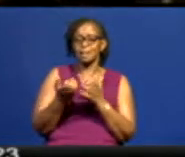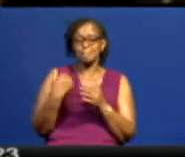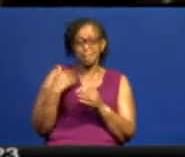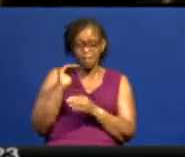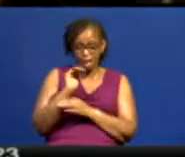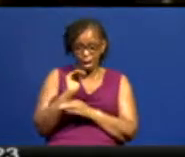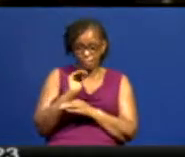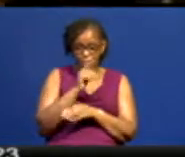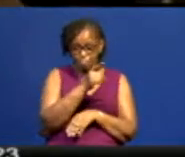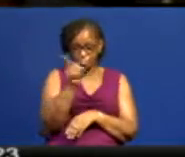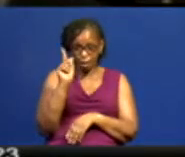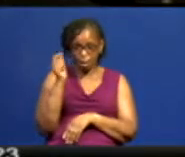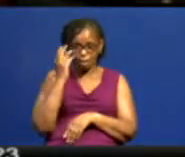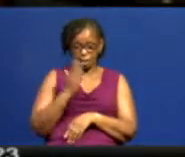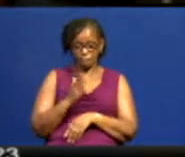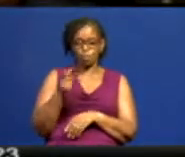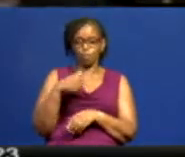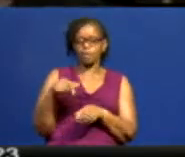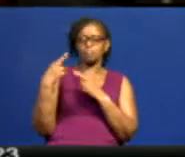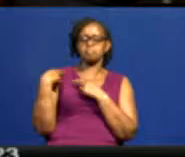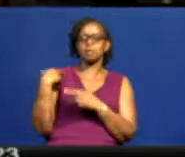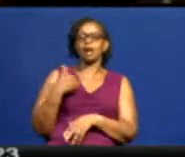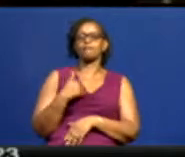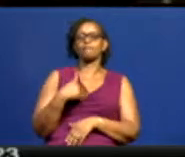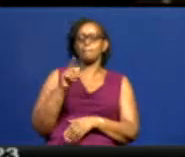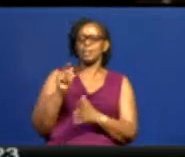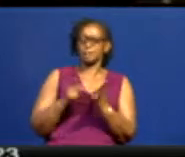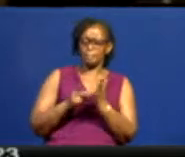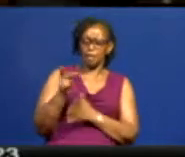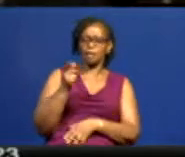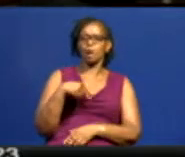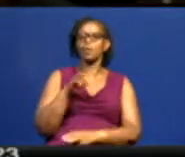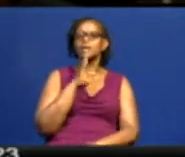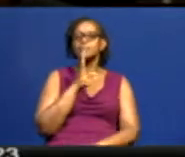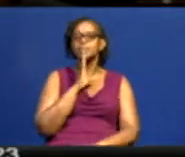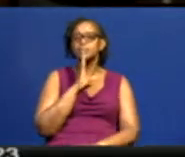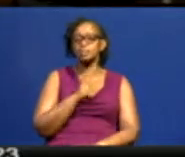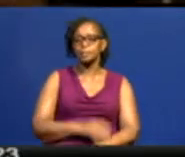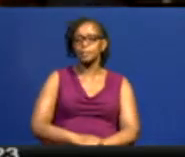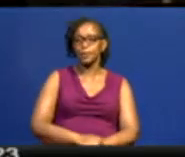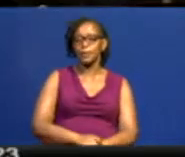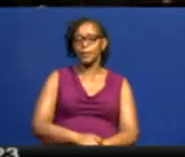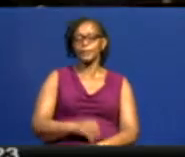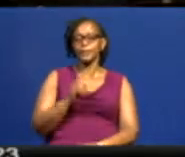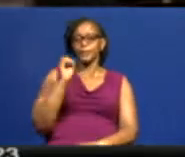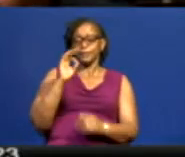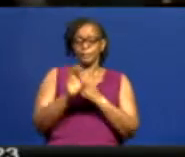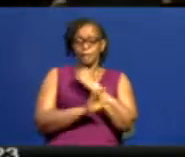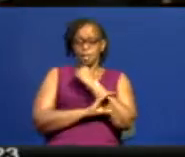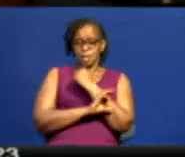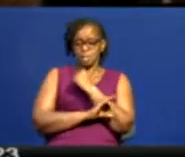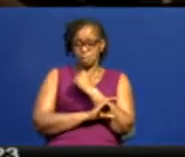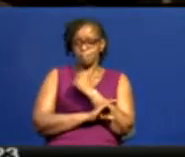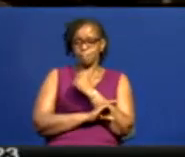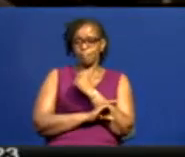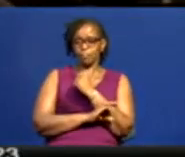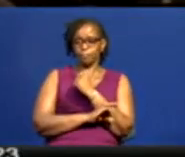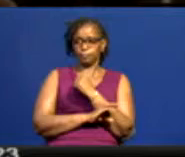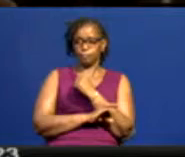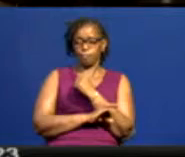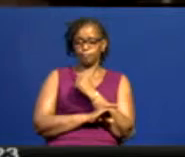responsibility to pay our debts. A country which